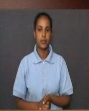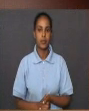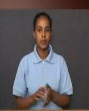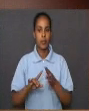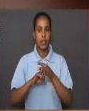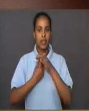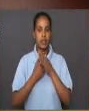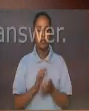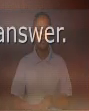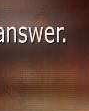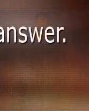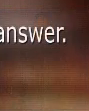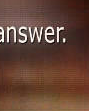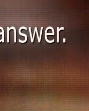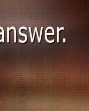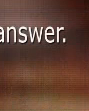Begin.